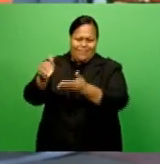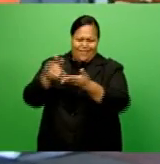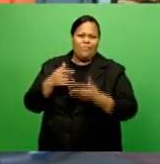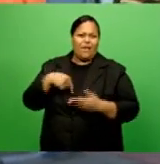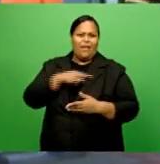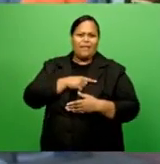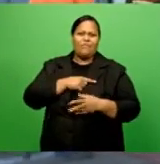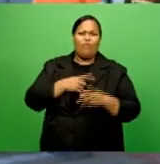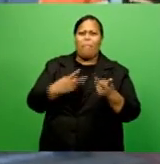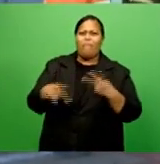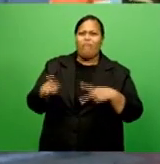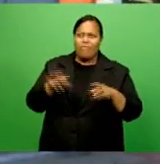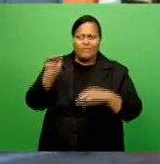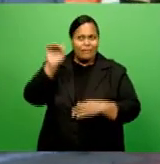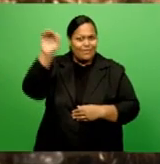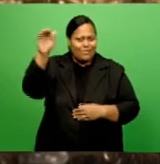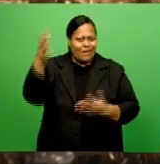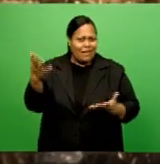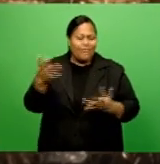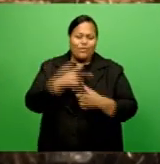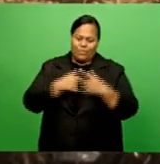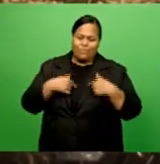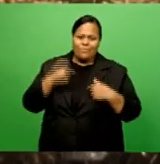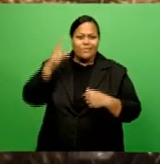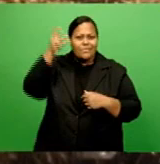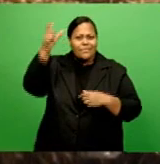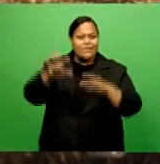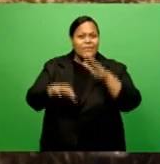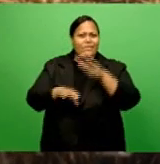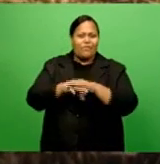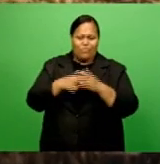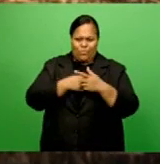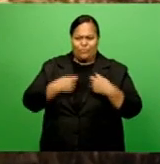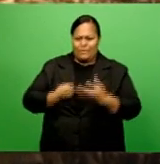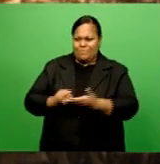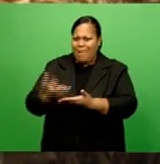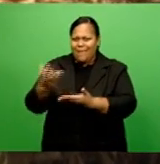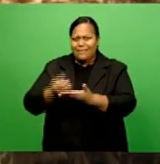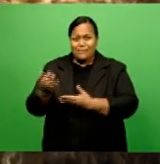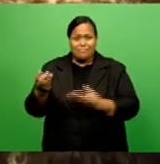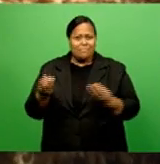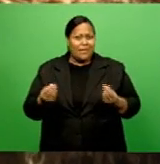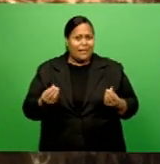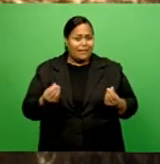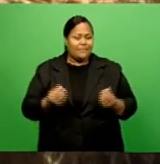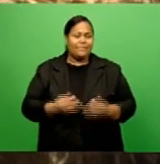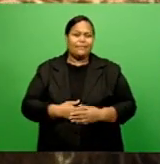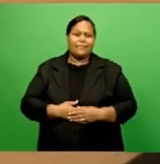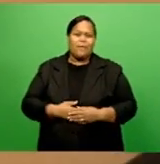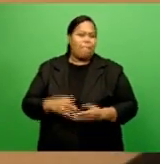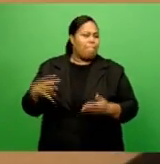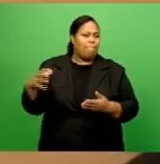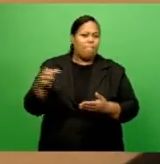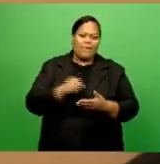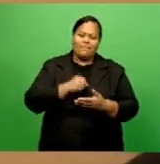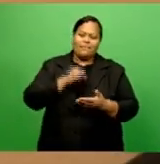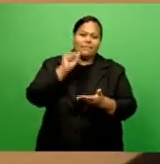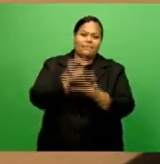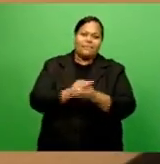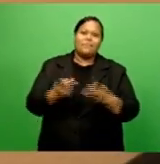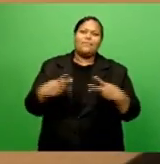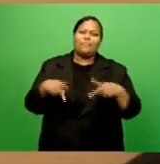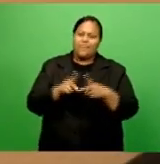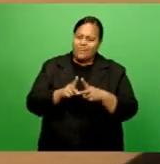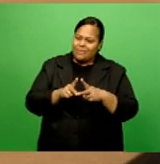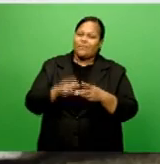know, we have to be very careful in what we spend, and it has to be spent in the right place to do the right thing